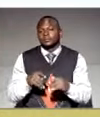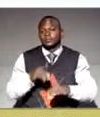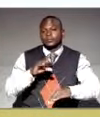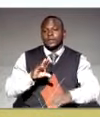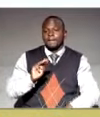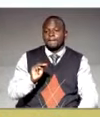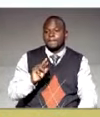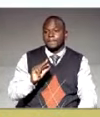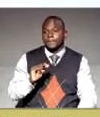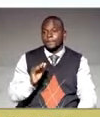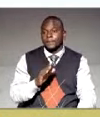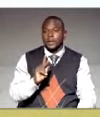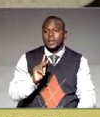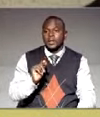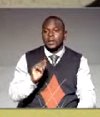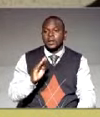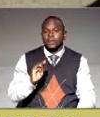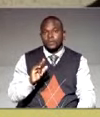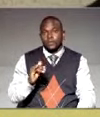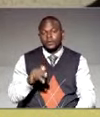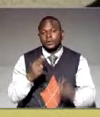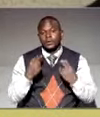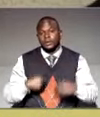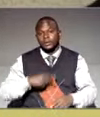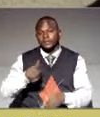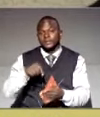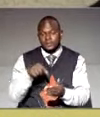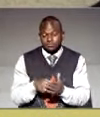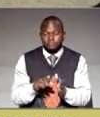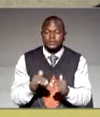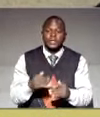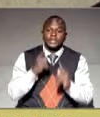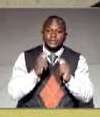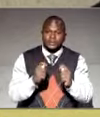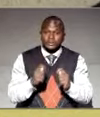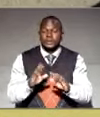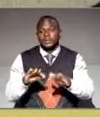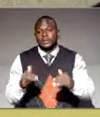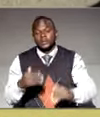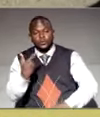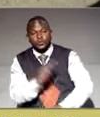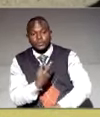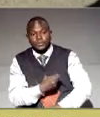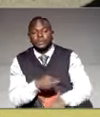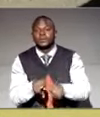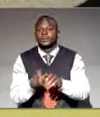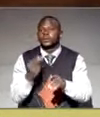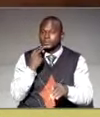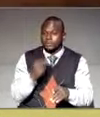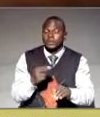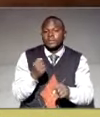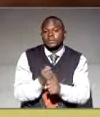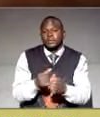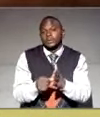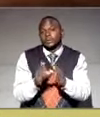Rosemary Kabugo, there is still a group of people who cannot access health facilities either for testing or treatment. She says this can be